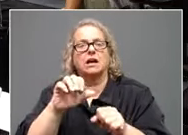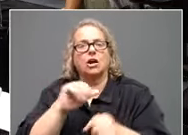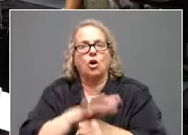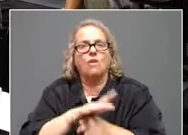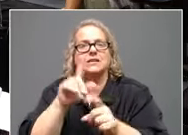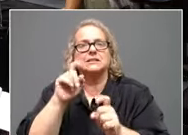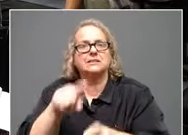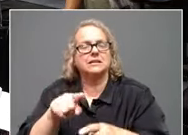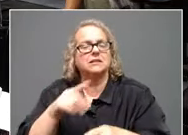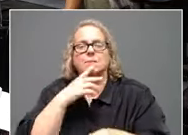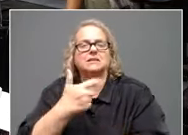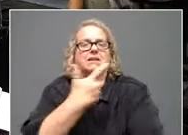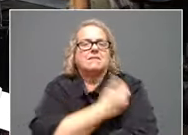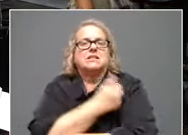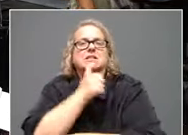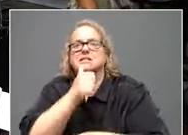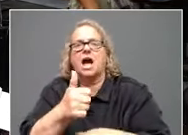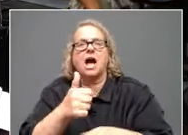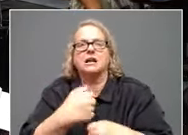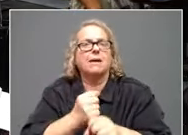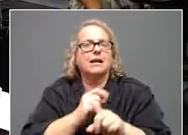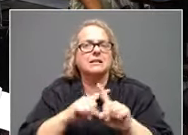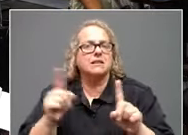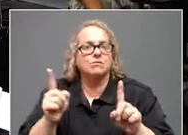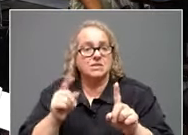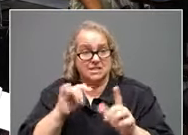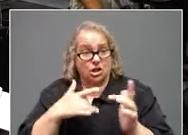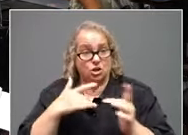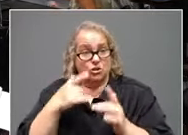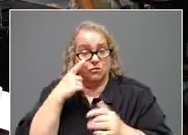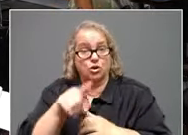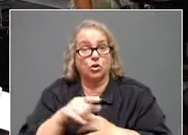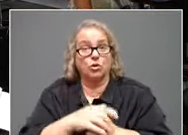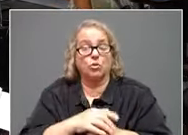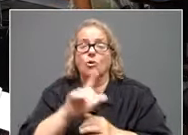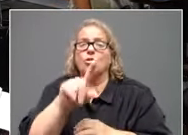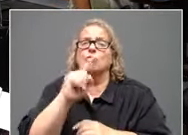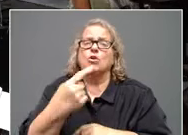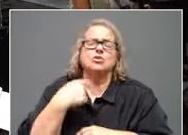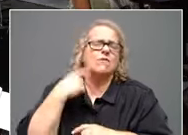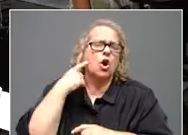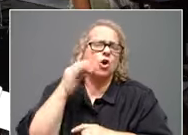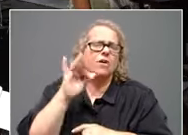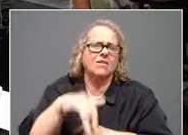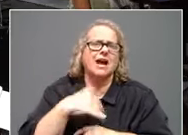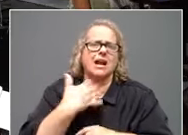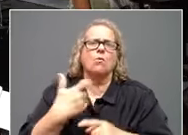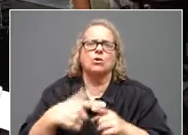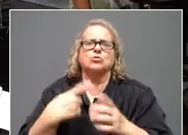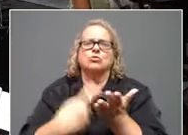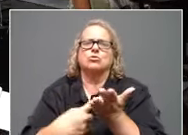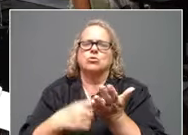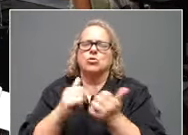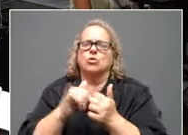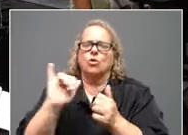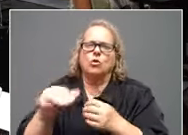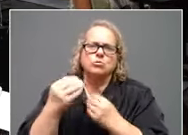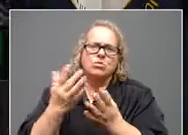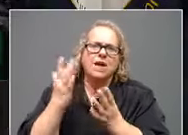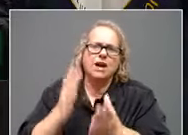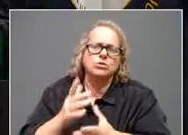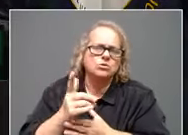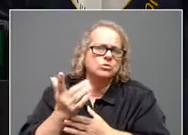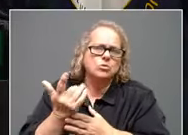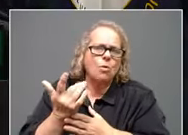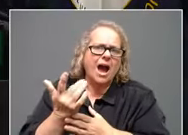matter. Is that a concern of yours? Well, this is the first I've heard of it, and I would want to talk to those providers just to know what's